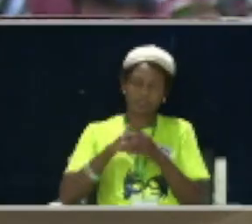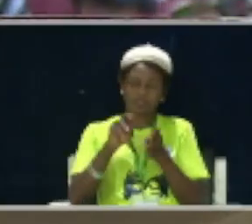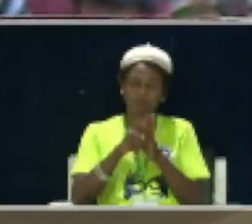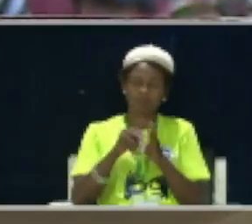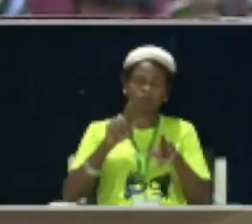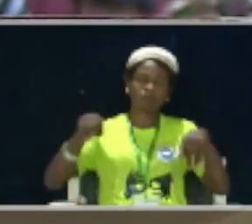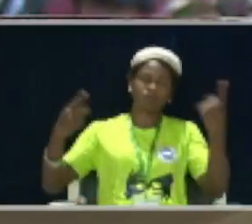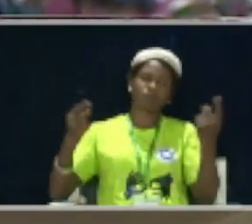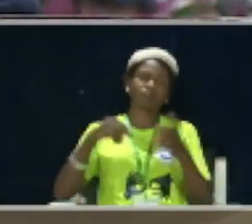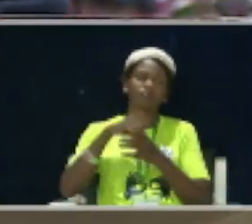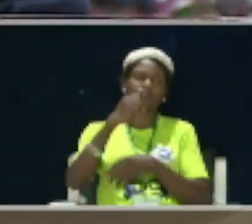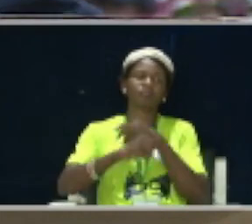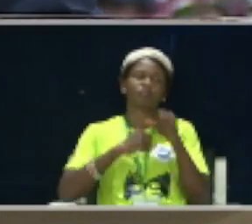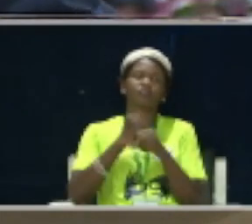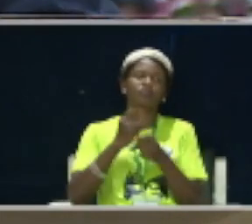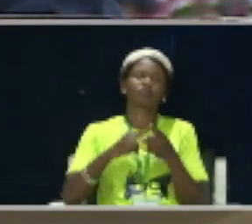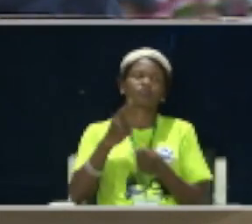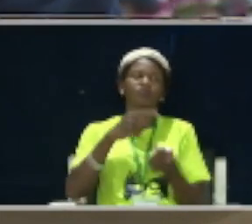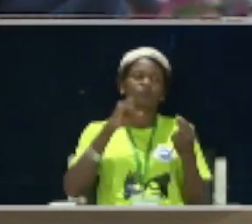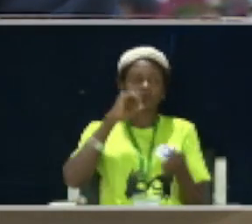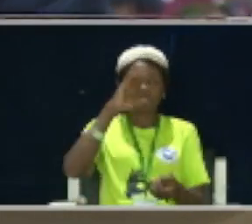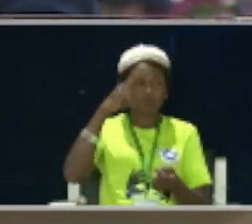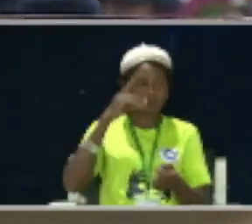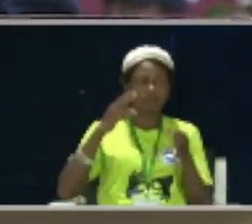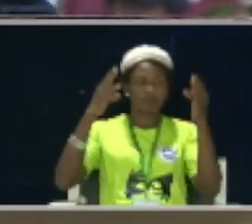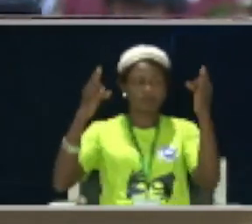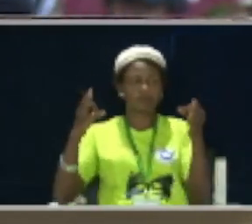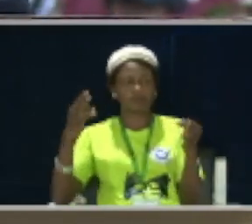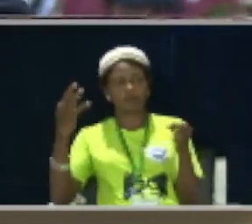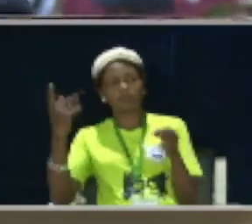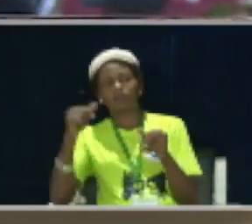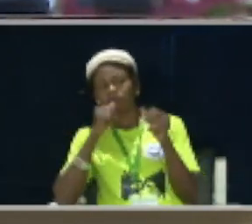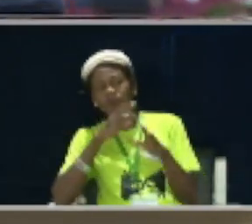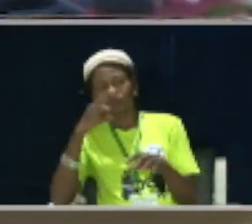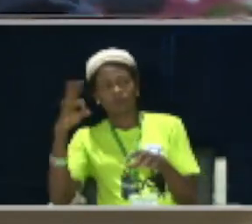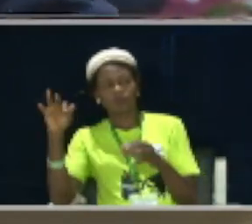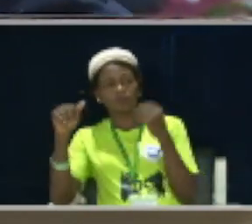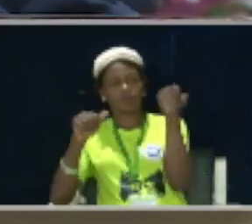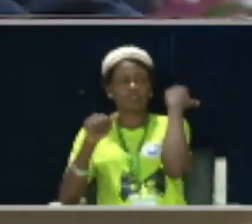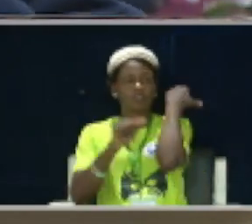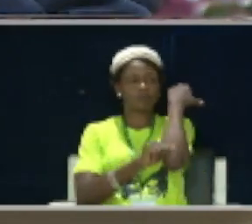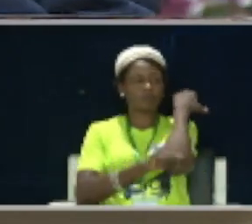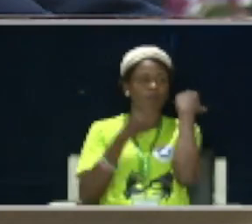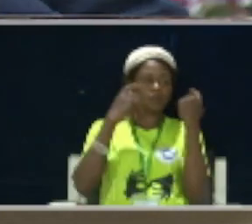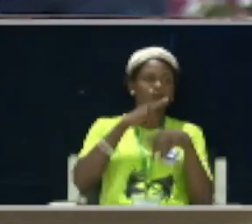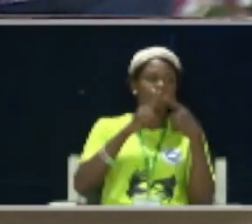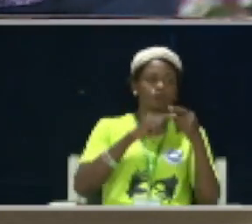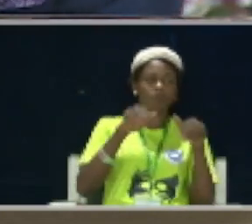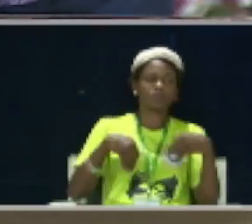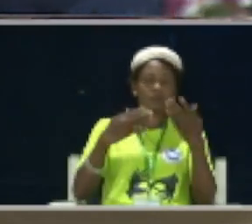In years to come, he was looking for the future. The blessing of Abraham was about to be given. He couldn't get